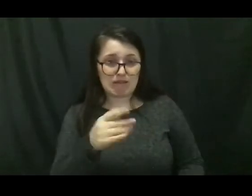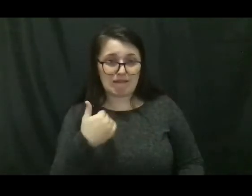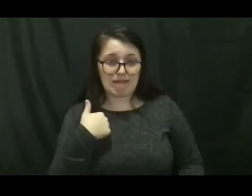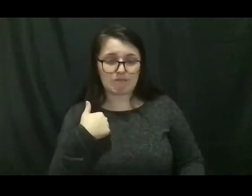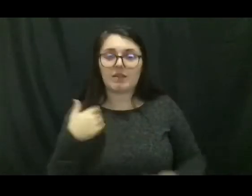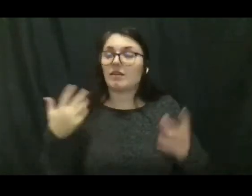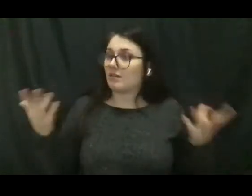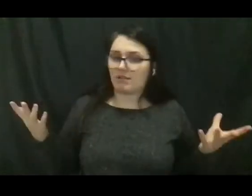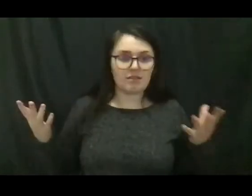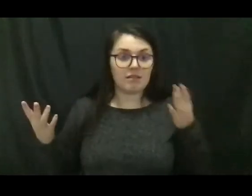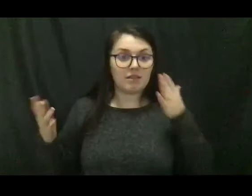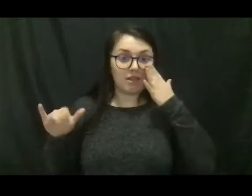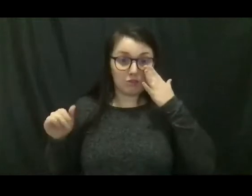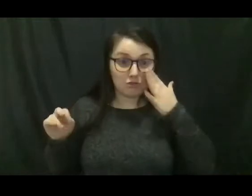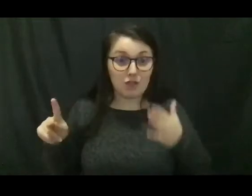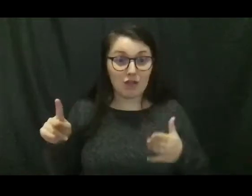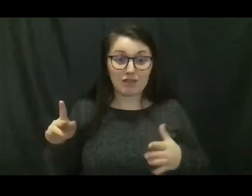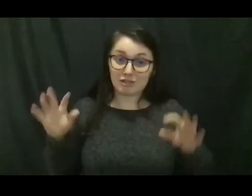says, junk is good.